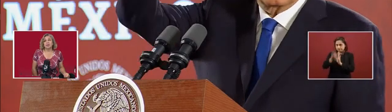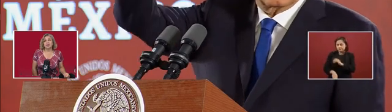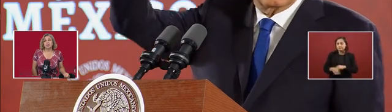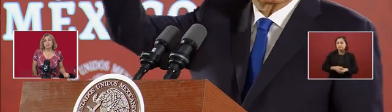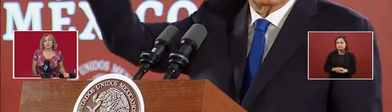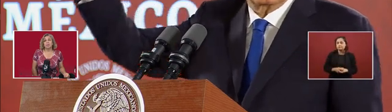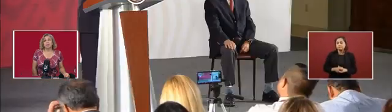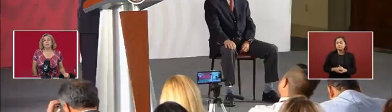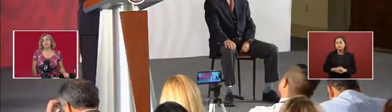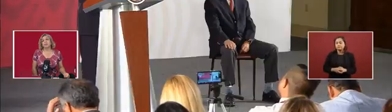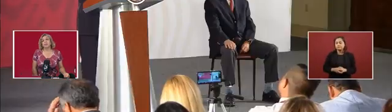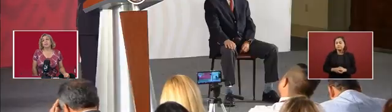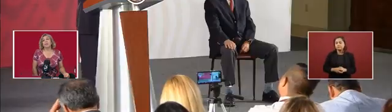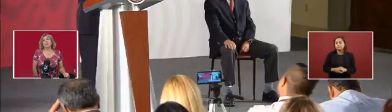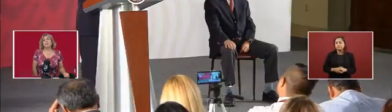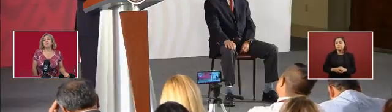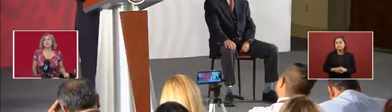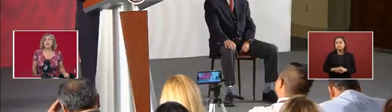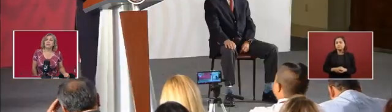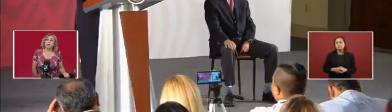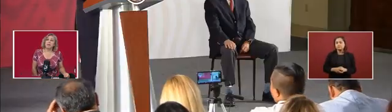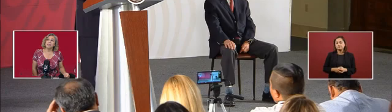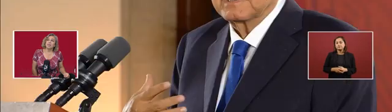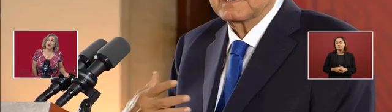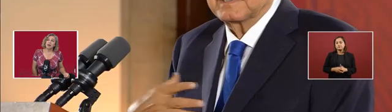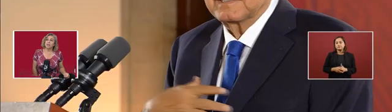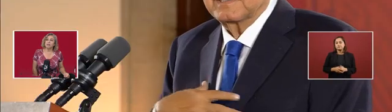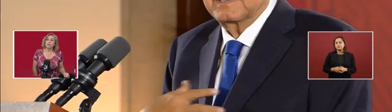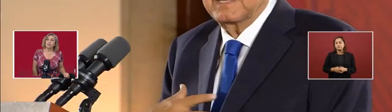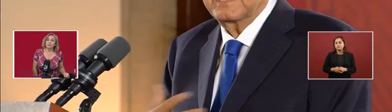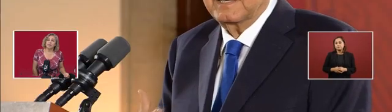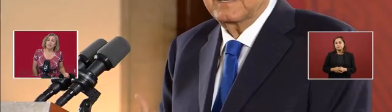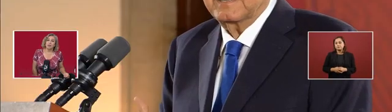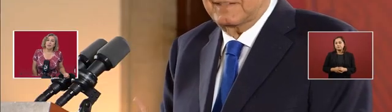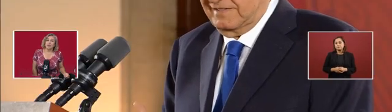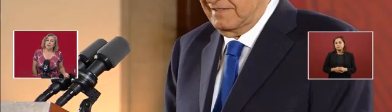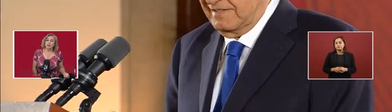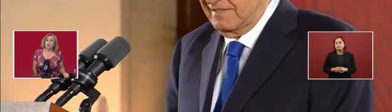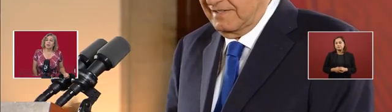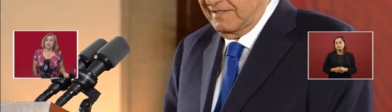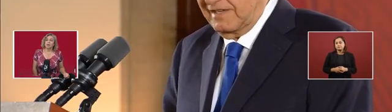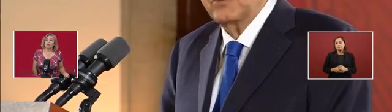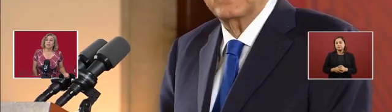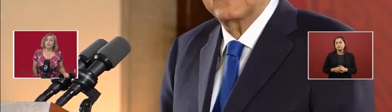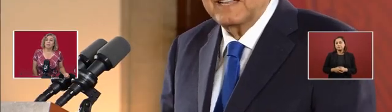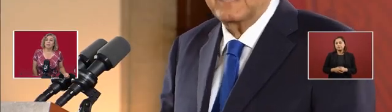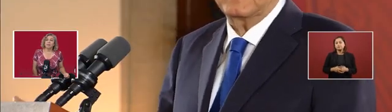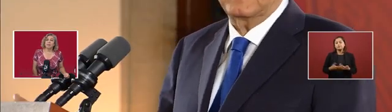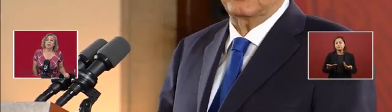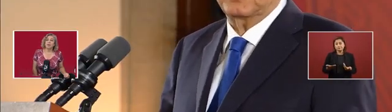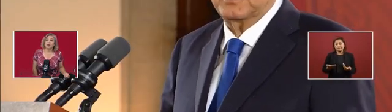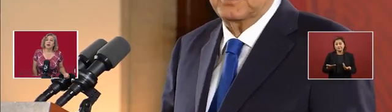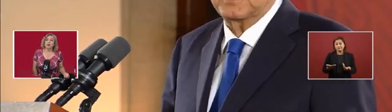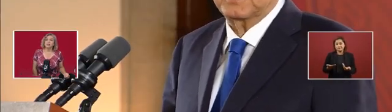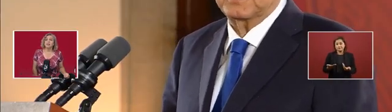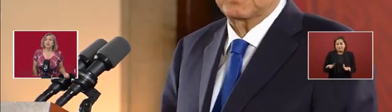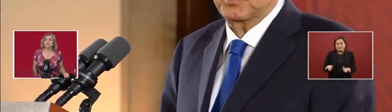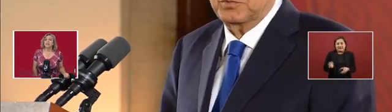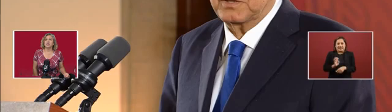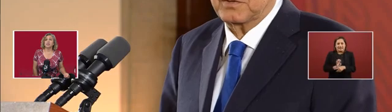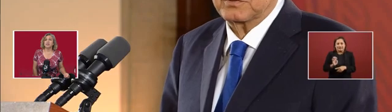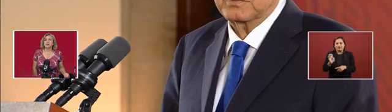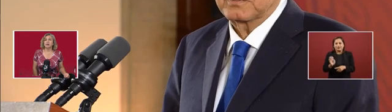affect labor. proporcionalidad uno a uno So there's a prácticamente proportion 1 to entre 1, 37,000 which is jubilados y 97 pensionados me, y 38,000 trabajadores 38